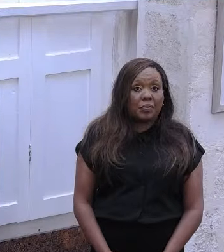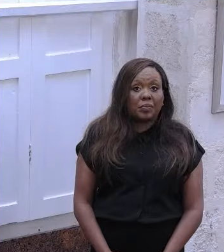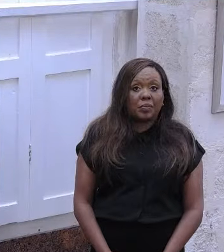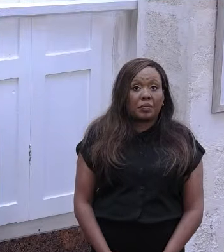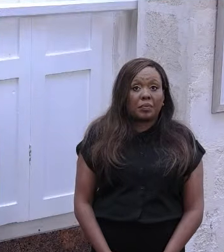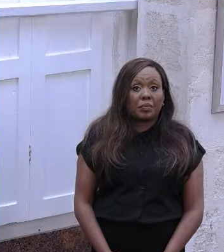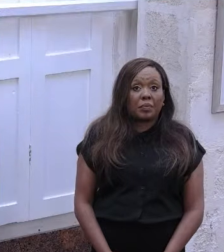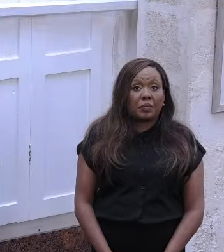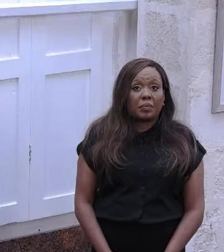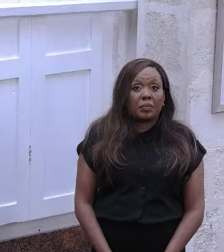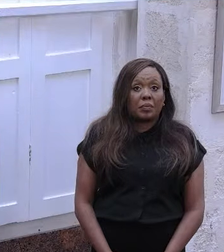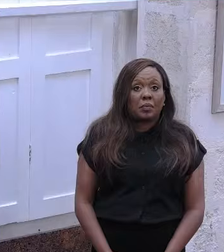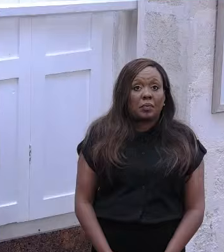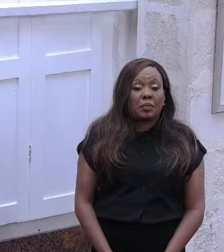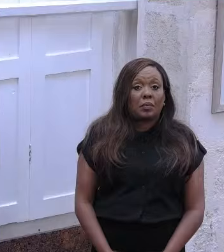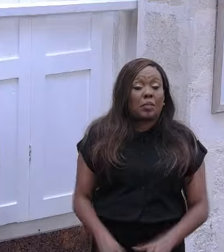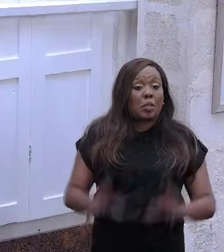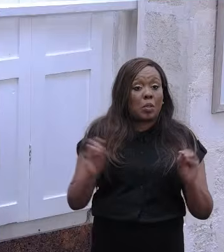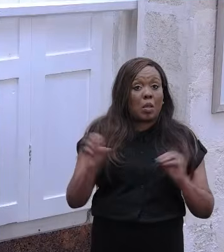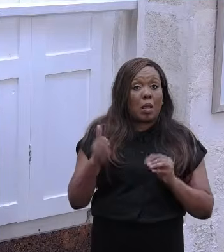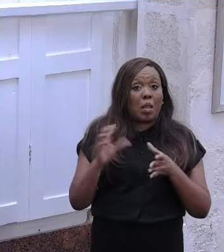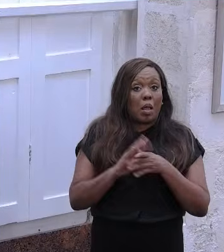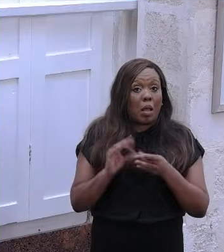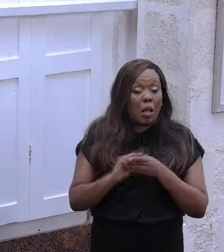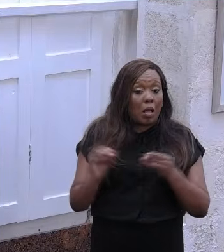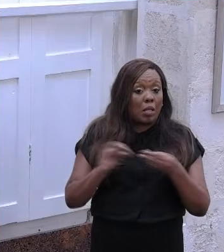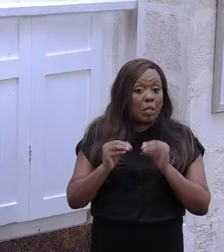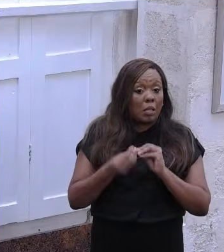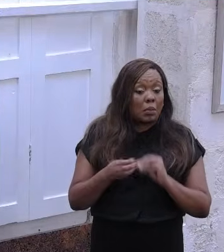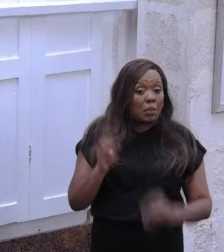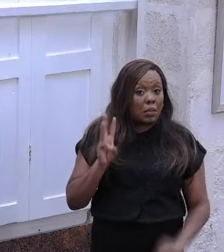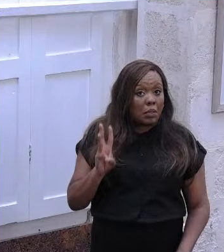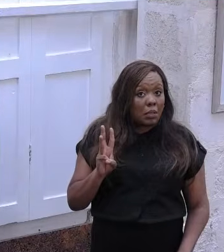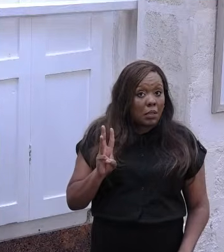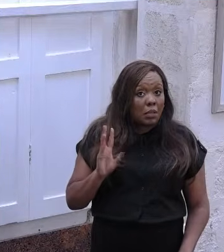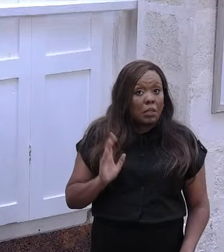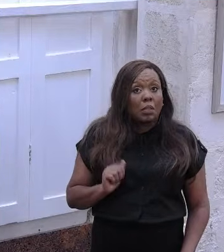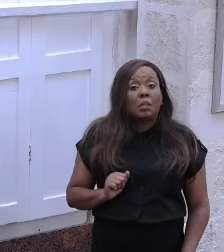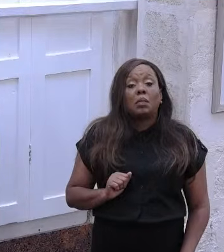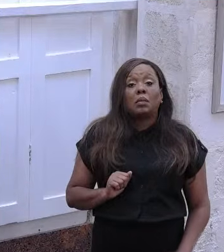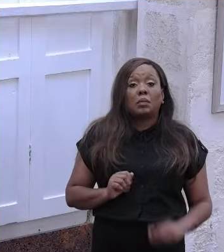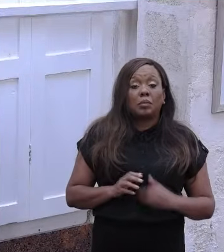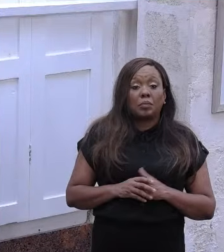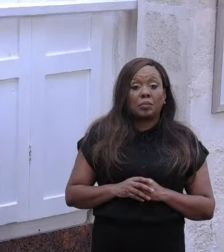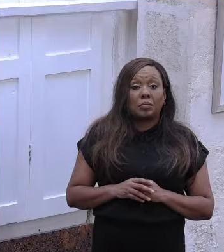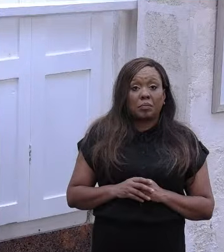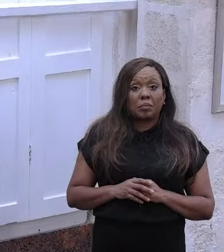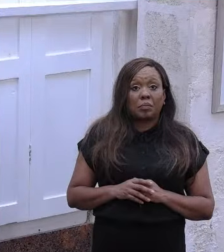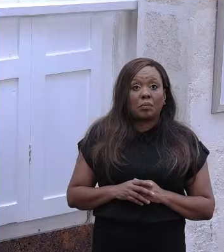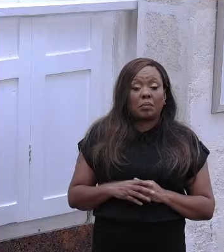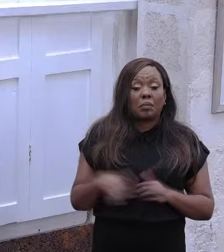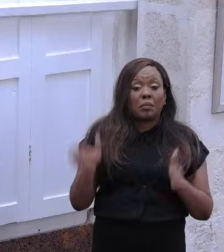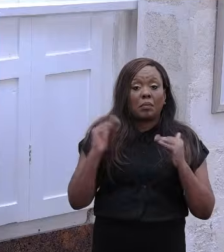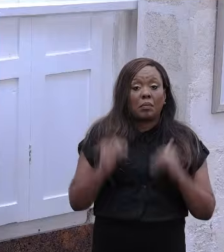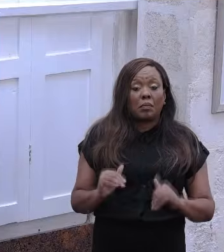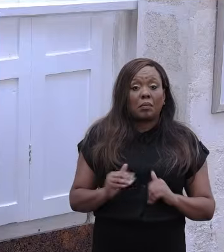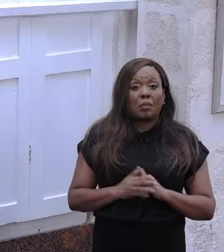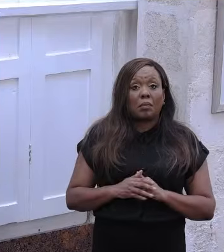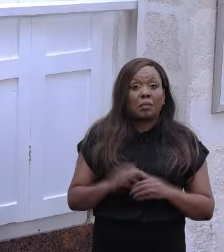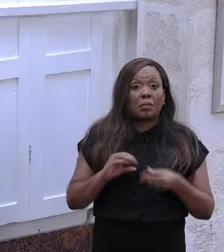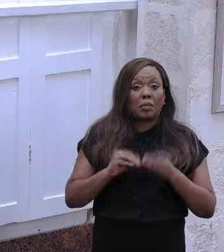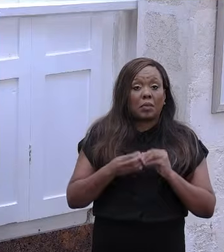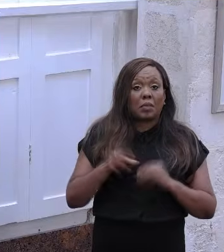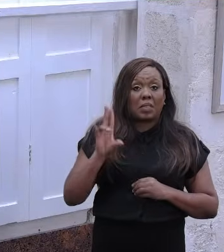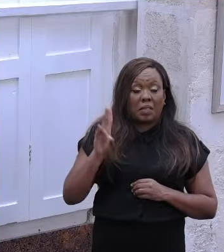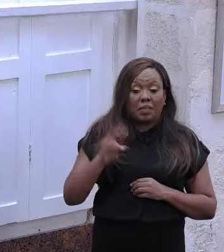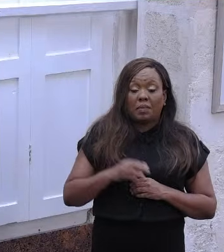further comments on number 6, the labor market, wages, housing, infrastructure, national development, we move on to 7,